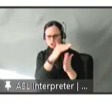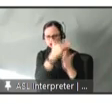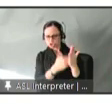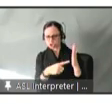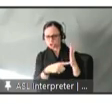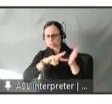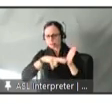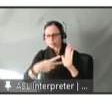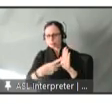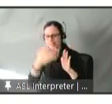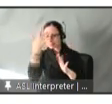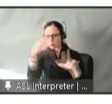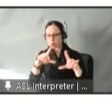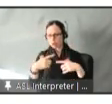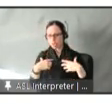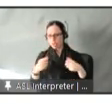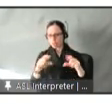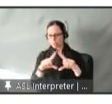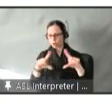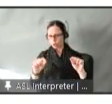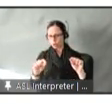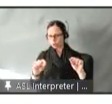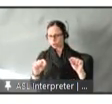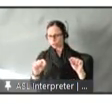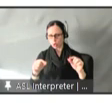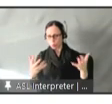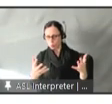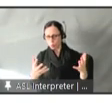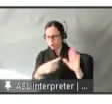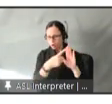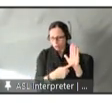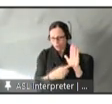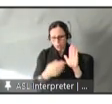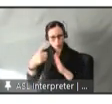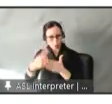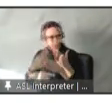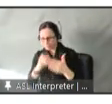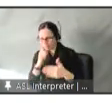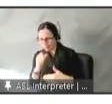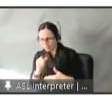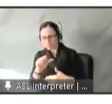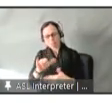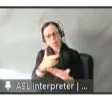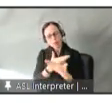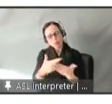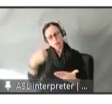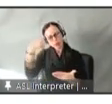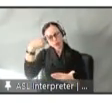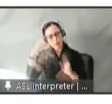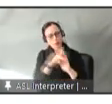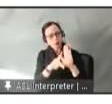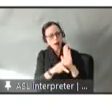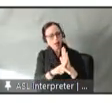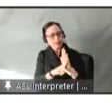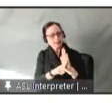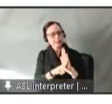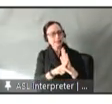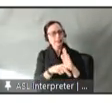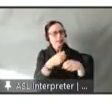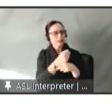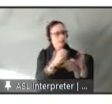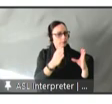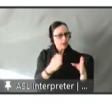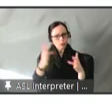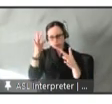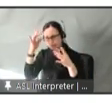health cards are and what they are not. This is really a resource that's designed for policymakers, decision makers